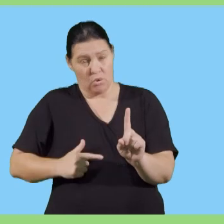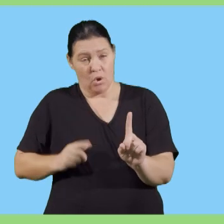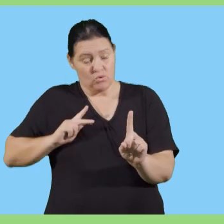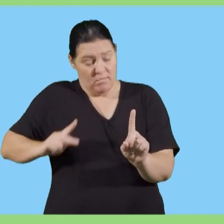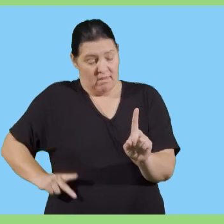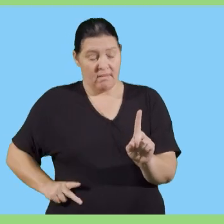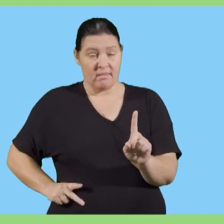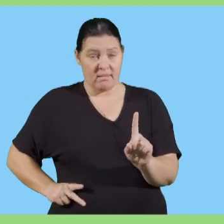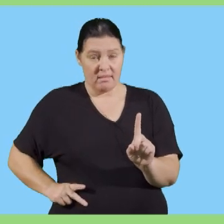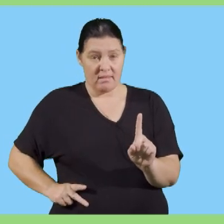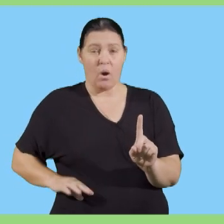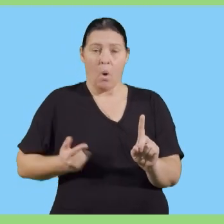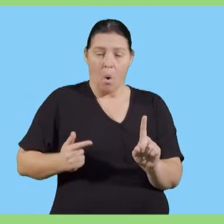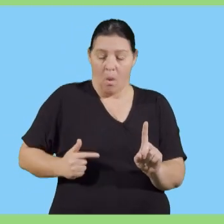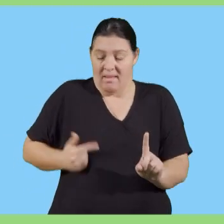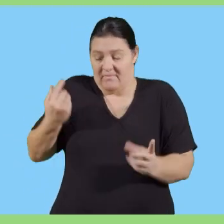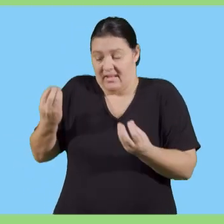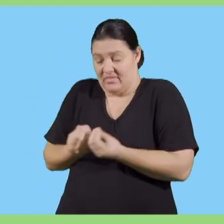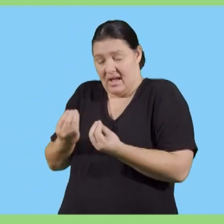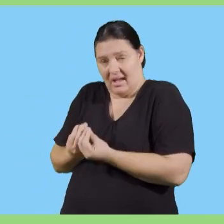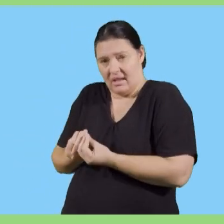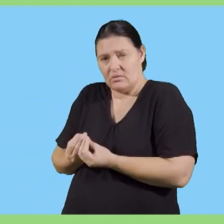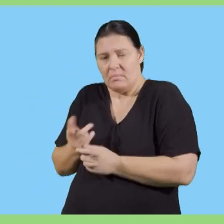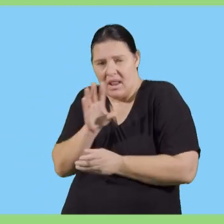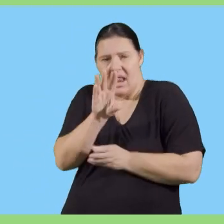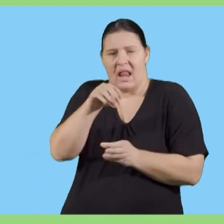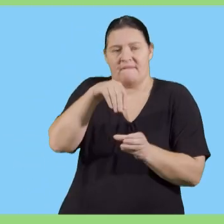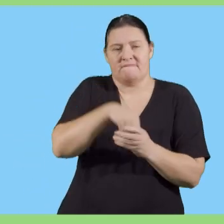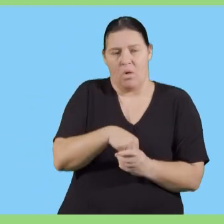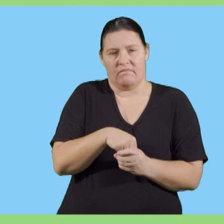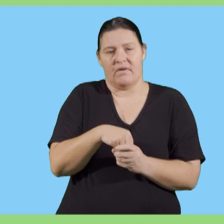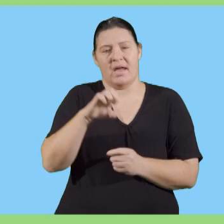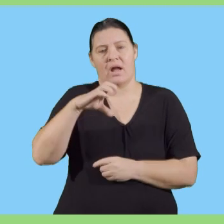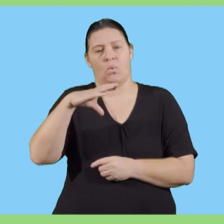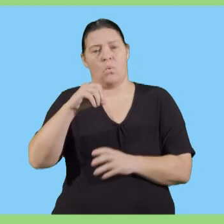being or a living organism to be part of an